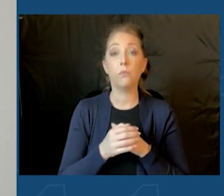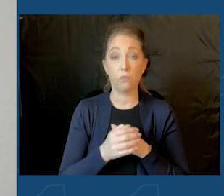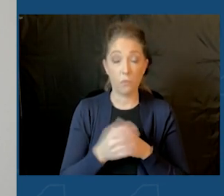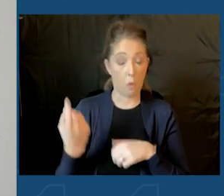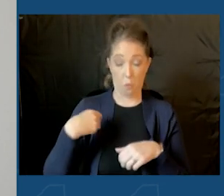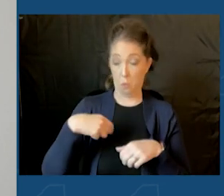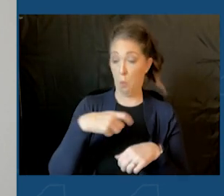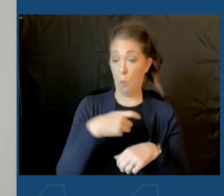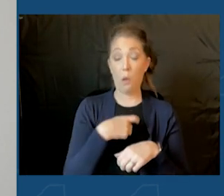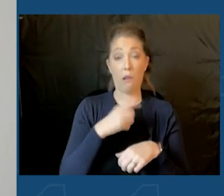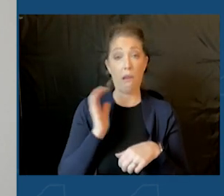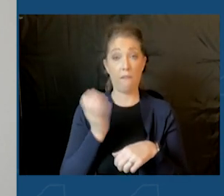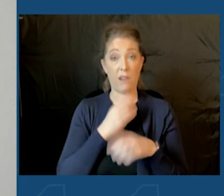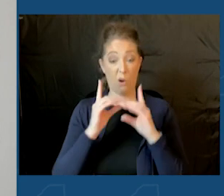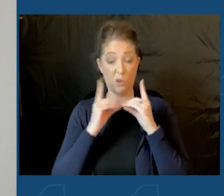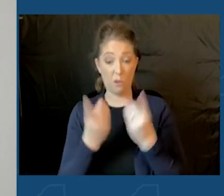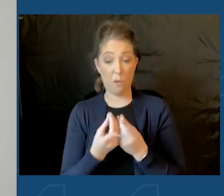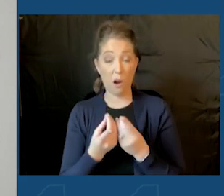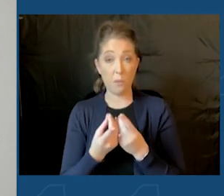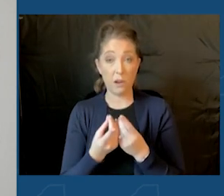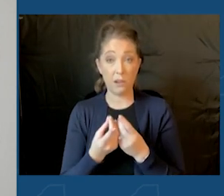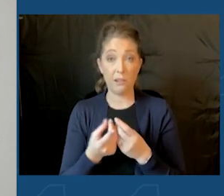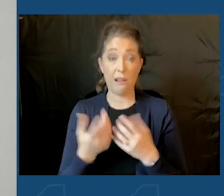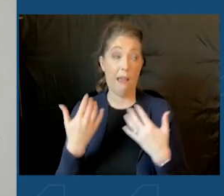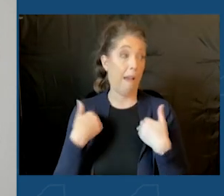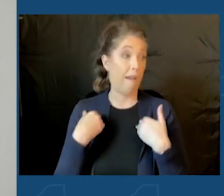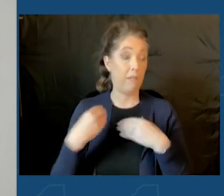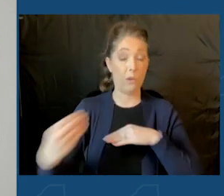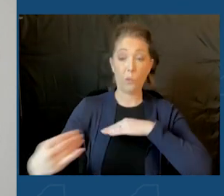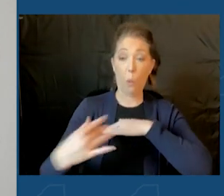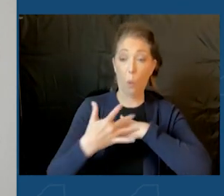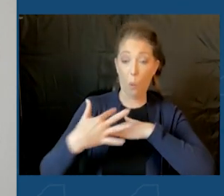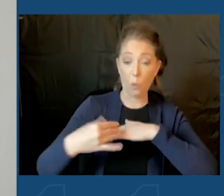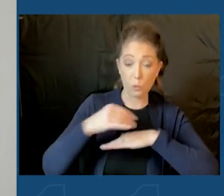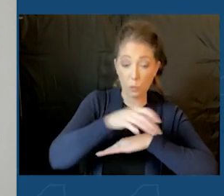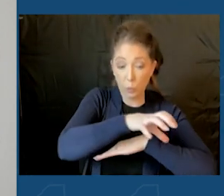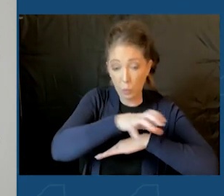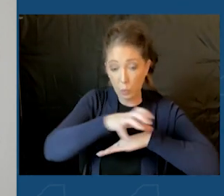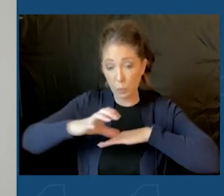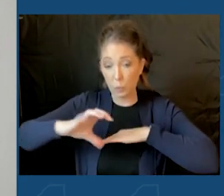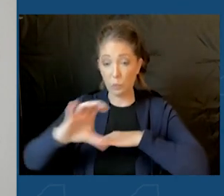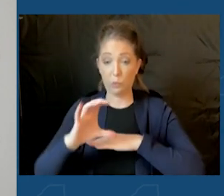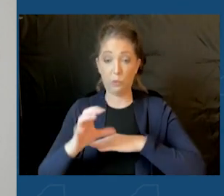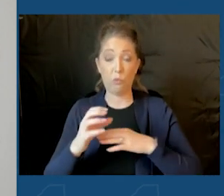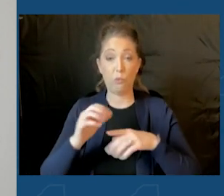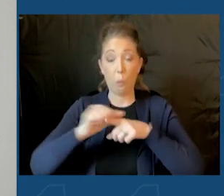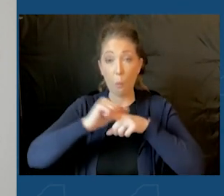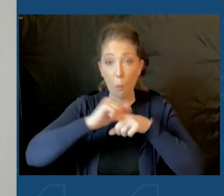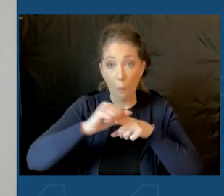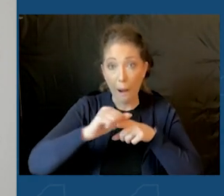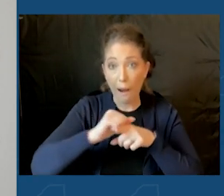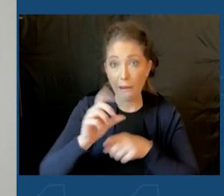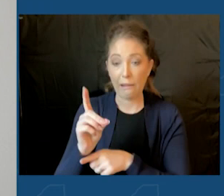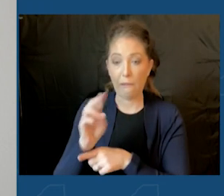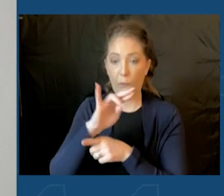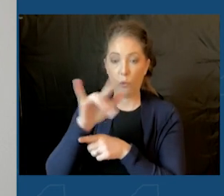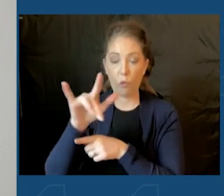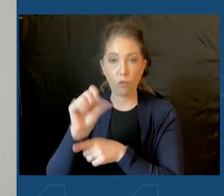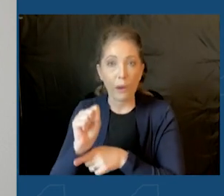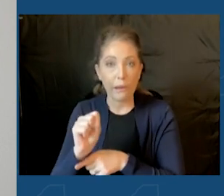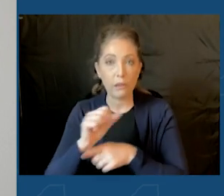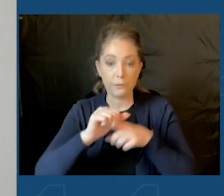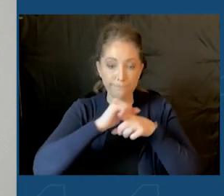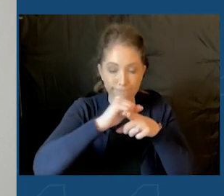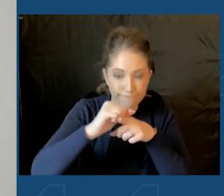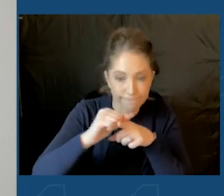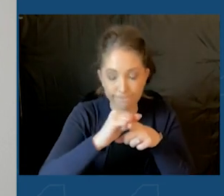more coastal storm-related drills and tabletops this year than we ever have before. And that's because we want to make